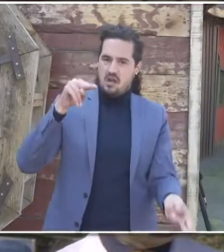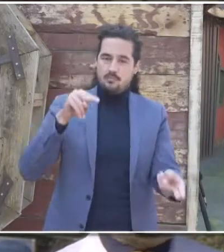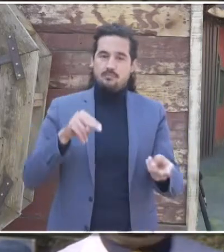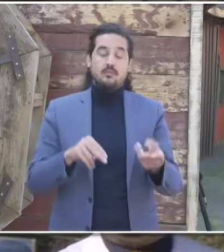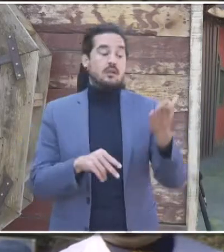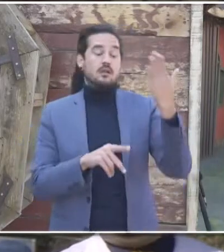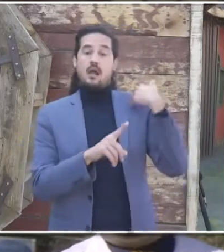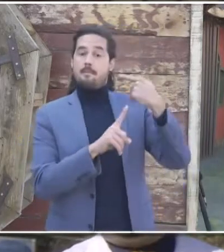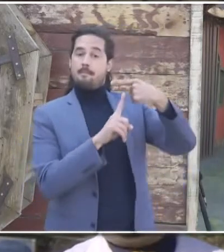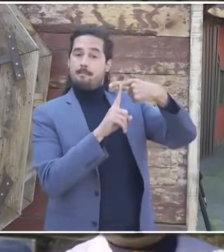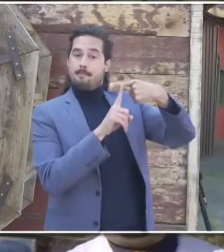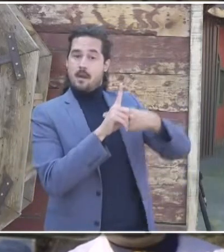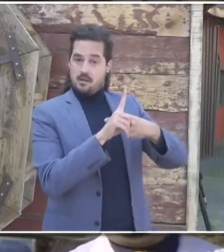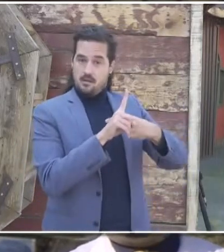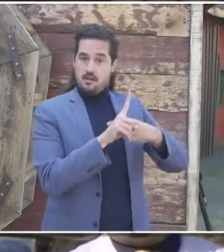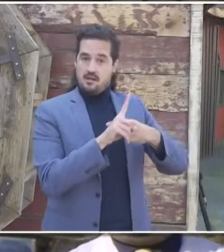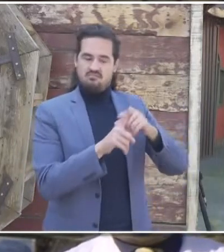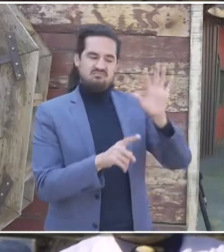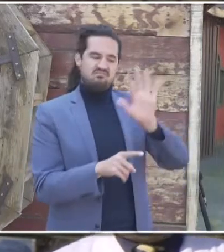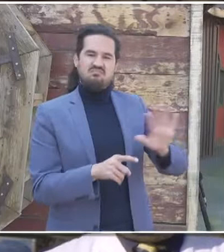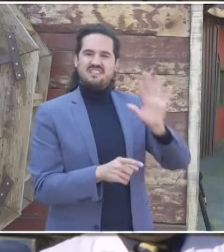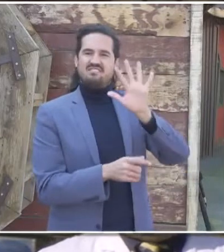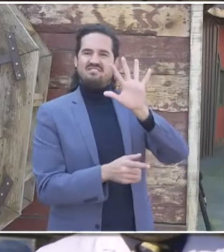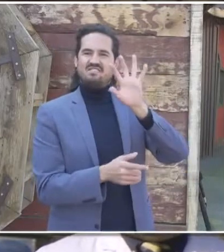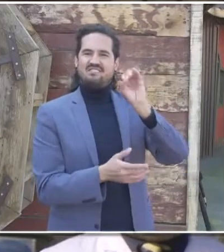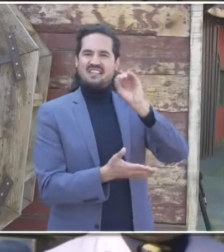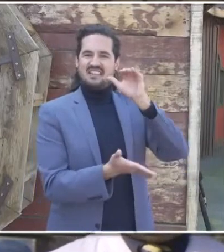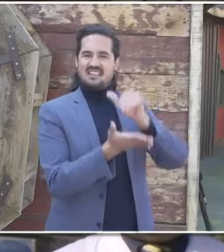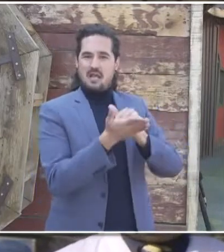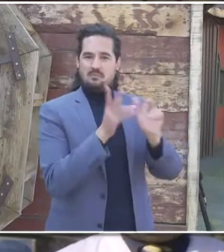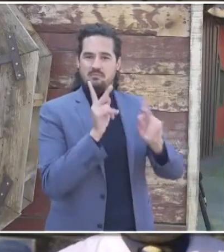cases of COVID in the state of California. Today,